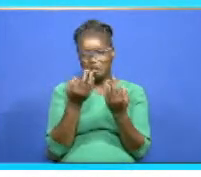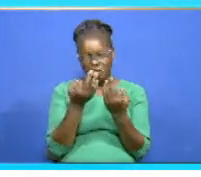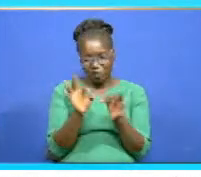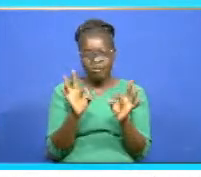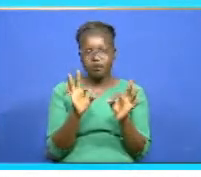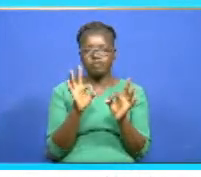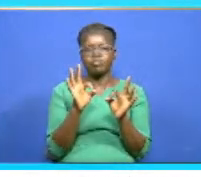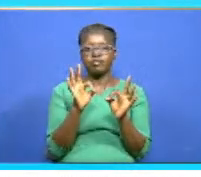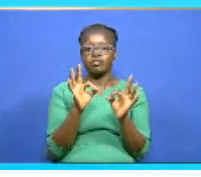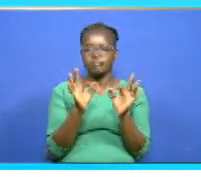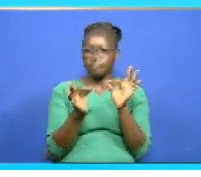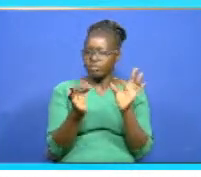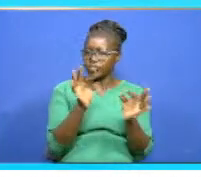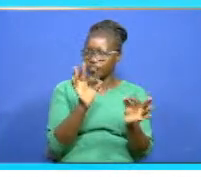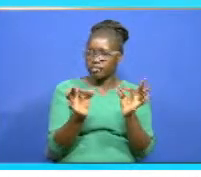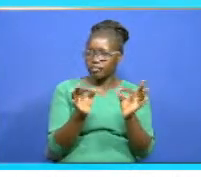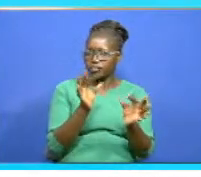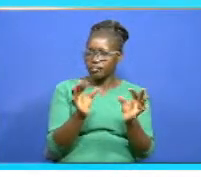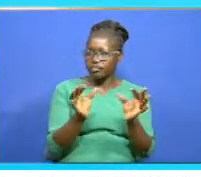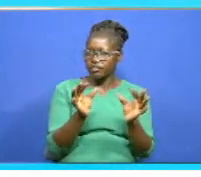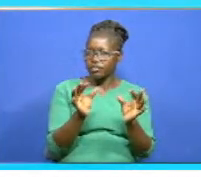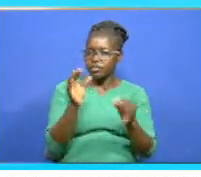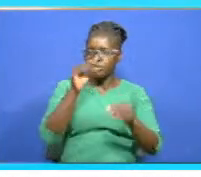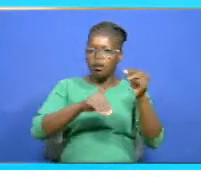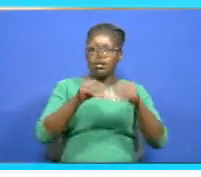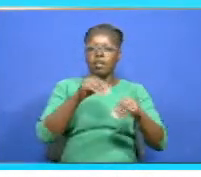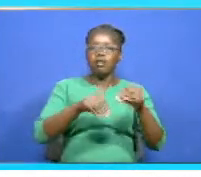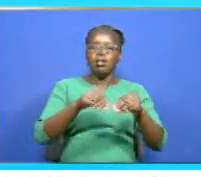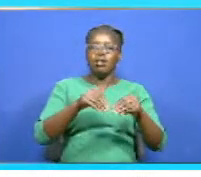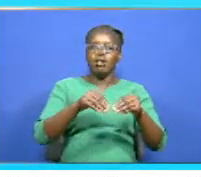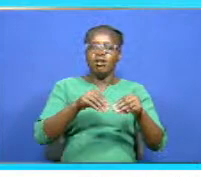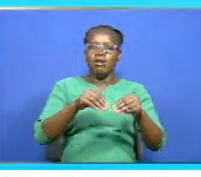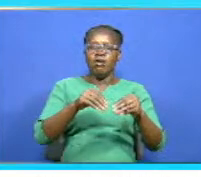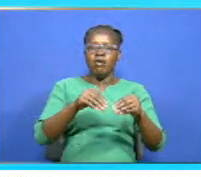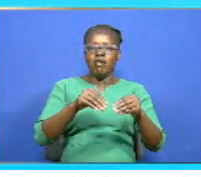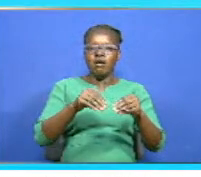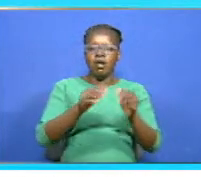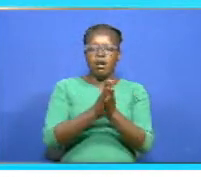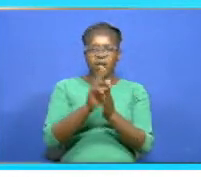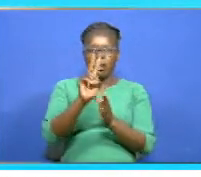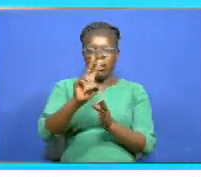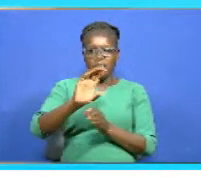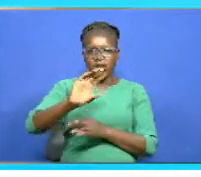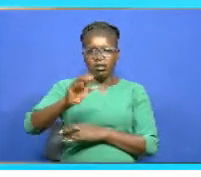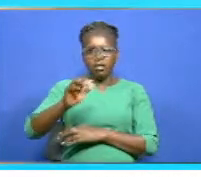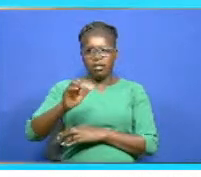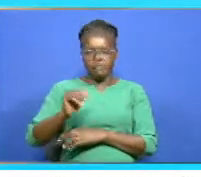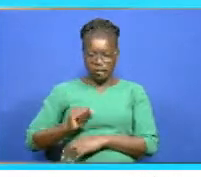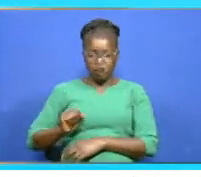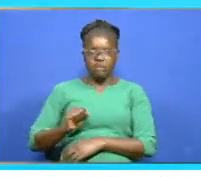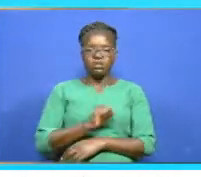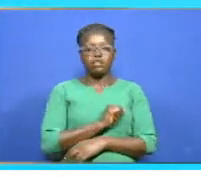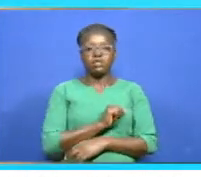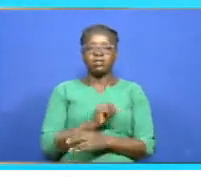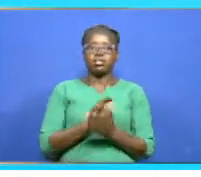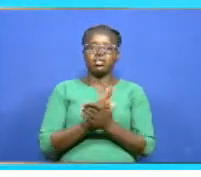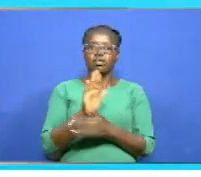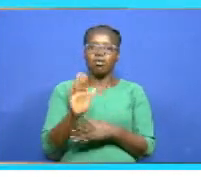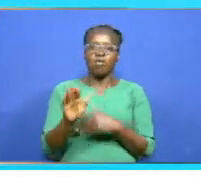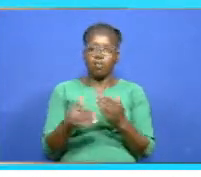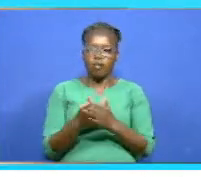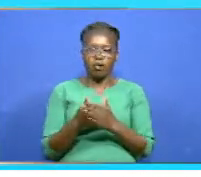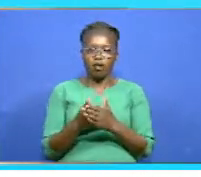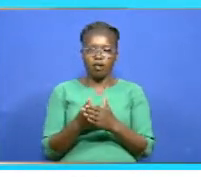fair election in all the two constituencies, the senatorial and all the by-elections.